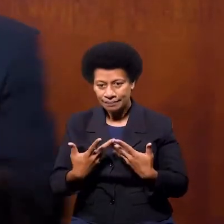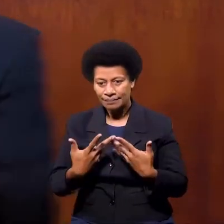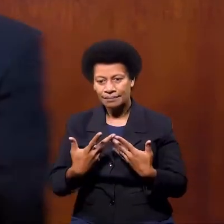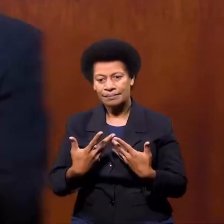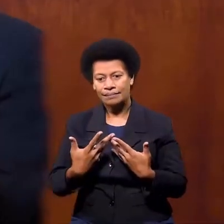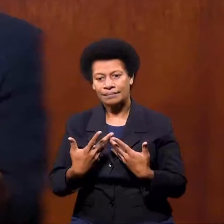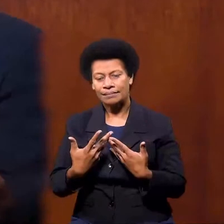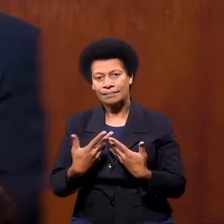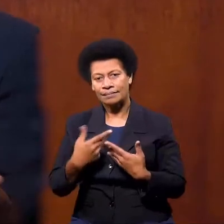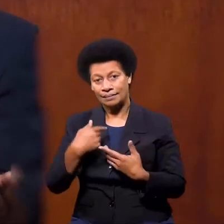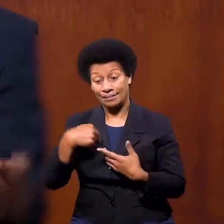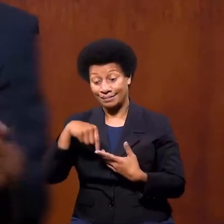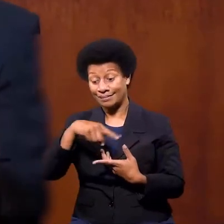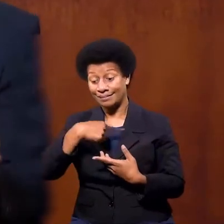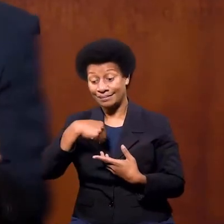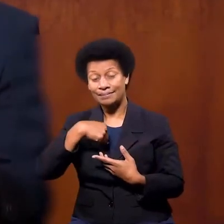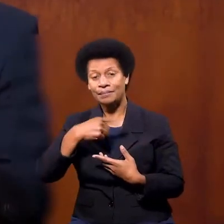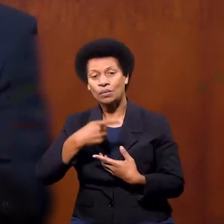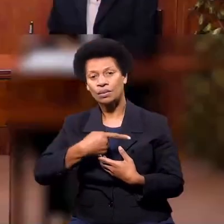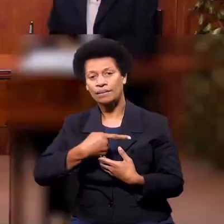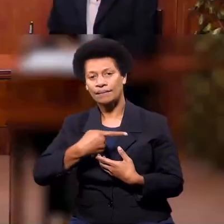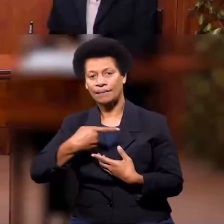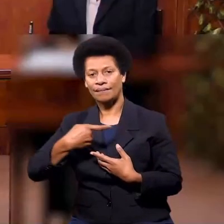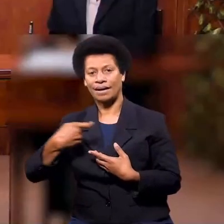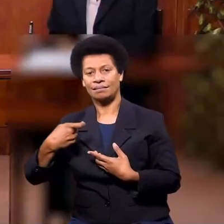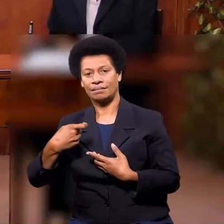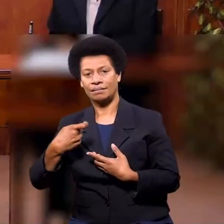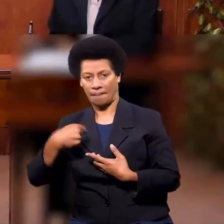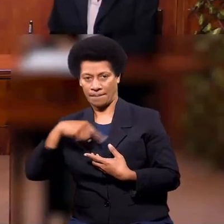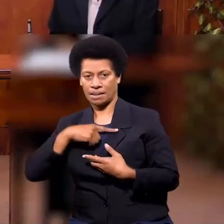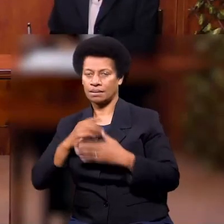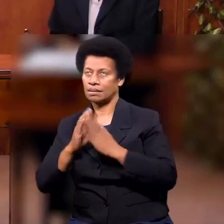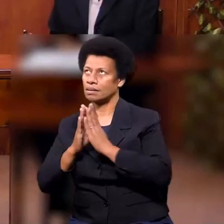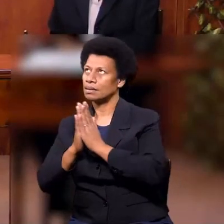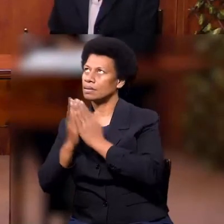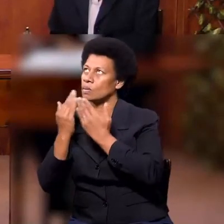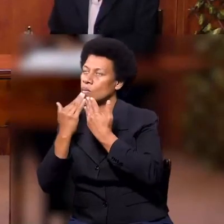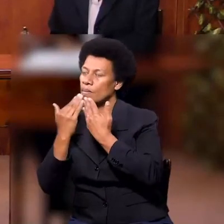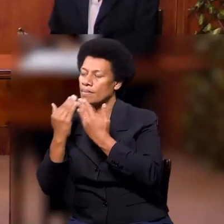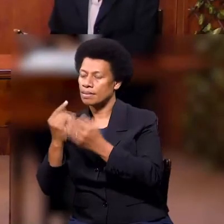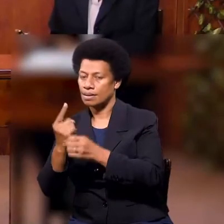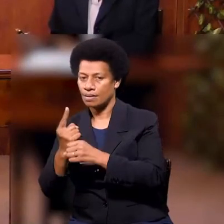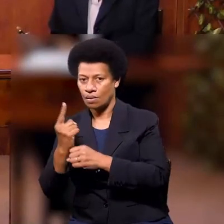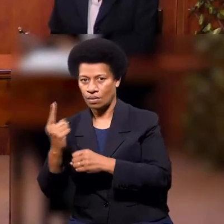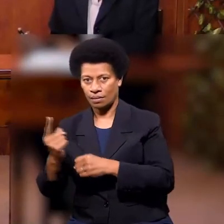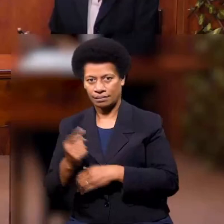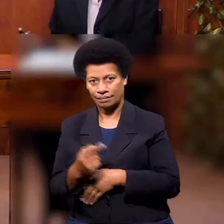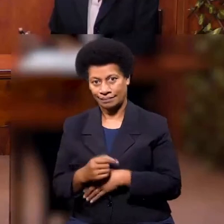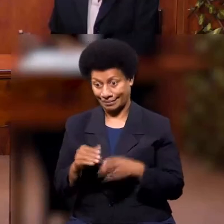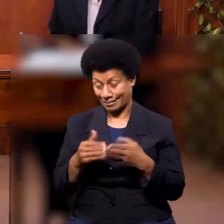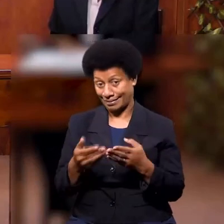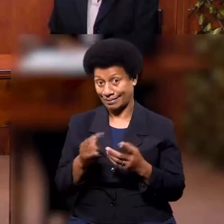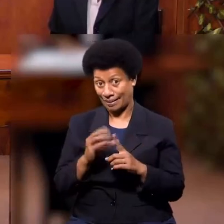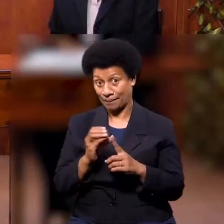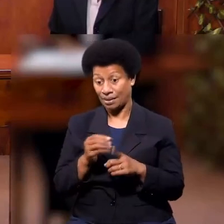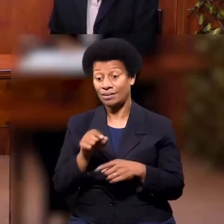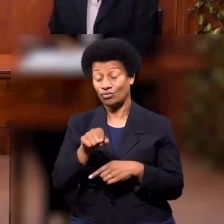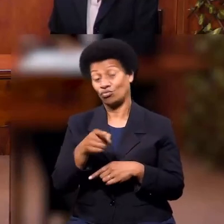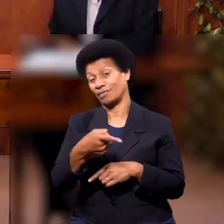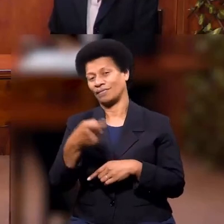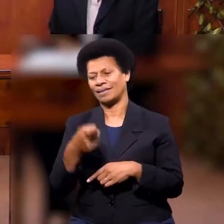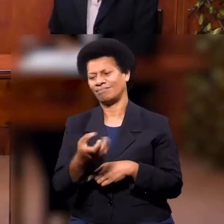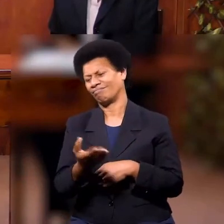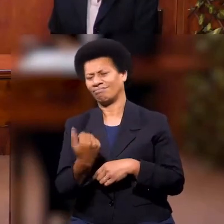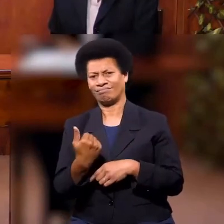fear. It's inviting us to fear God. Now, when you invite someone to